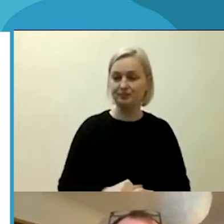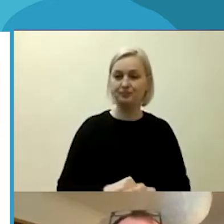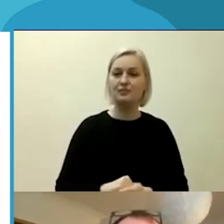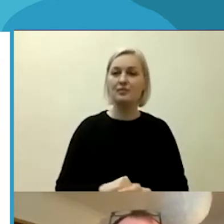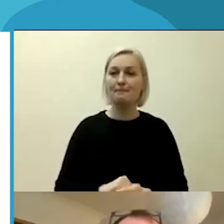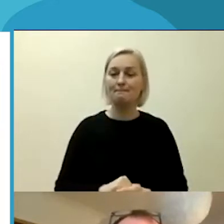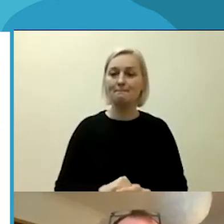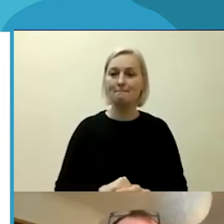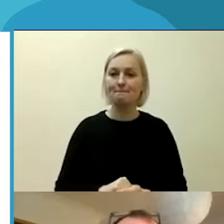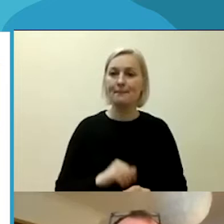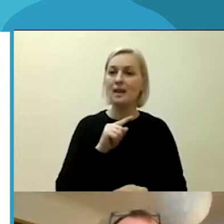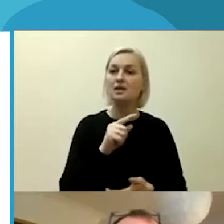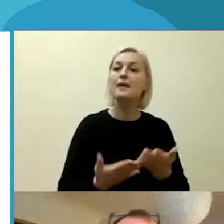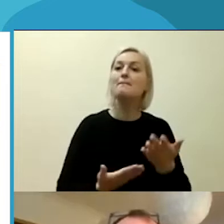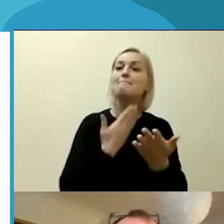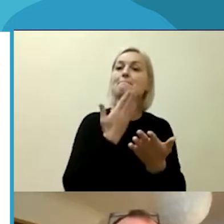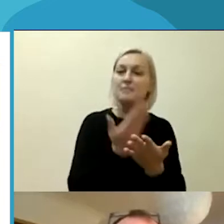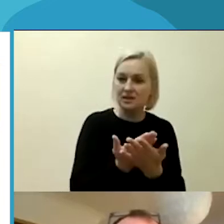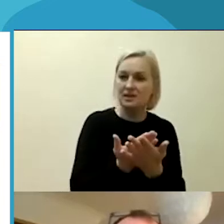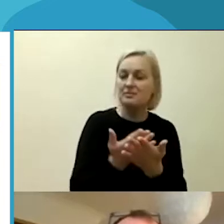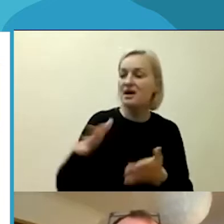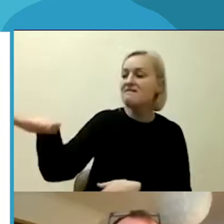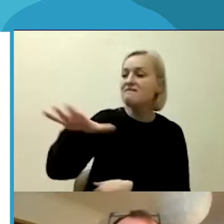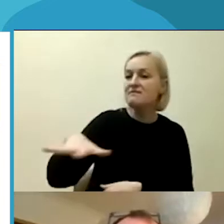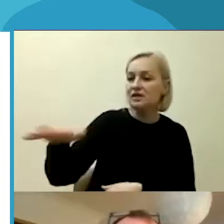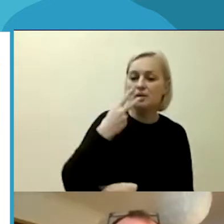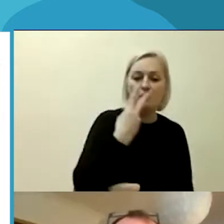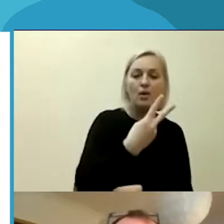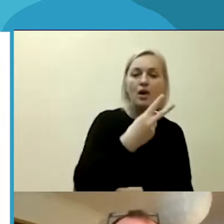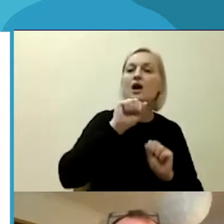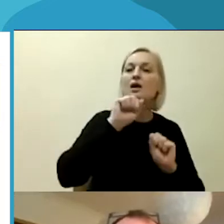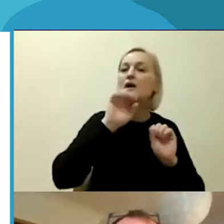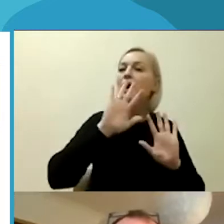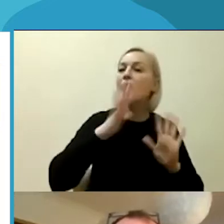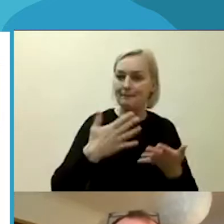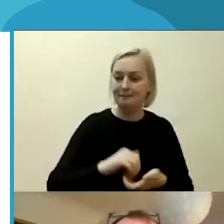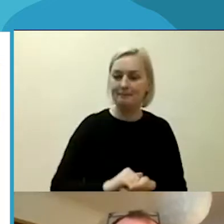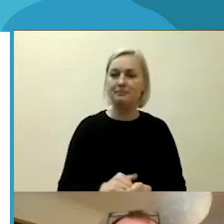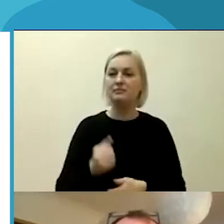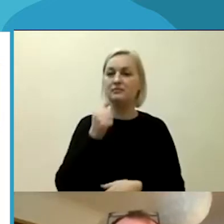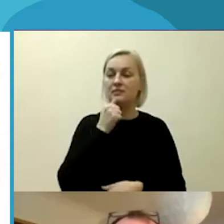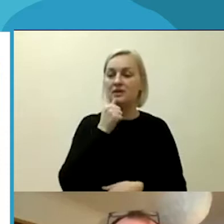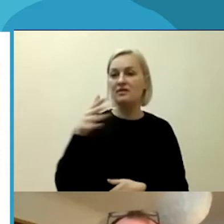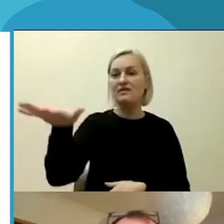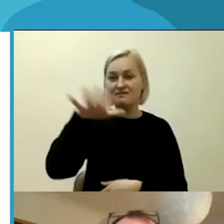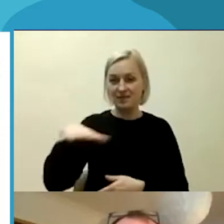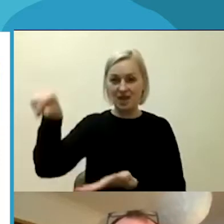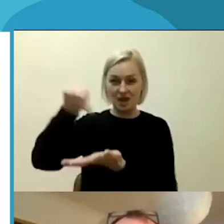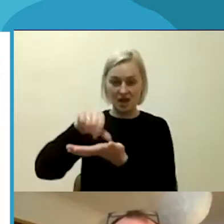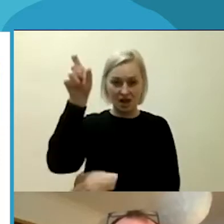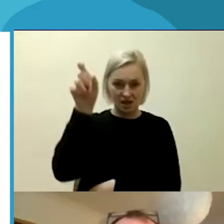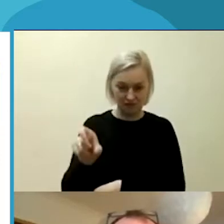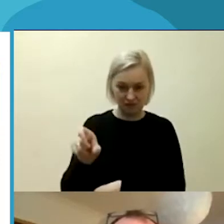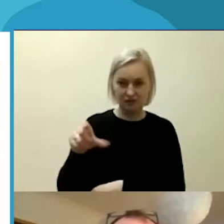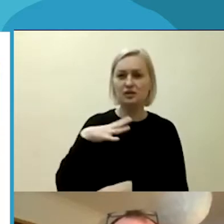crime, and anybody who witnesses it, or anybody who's supporting someone who has experienced it can